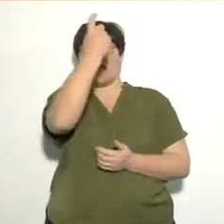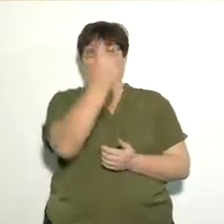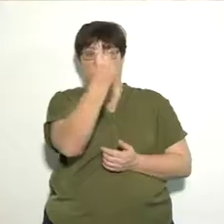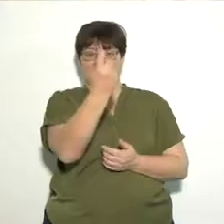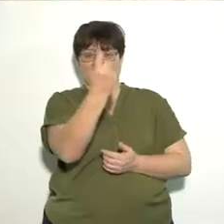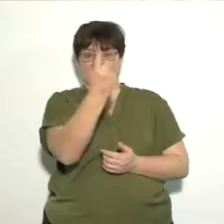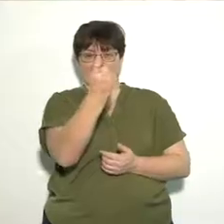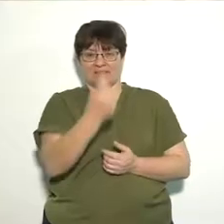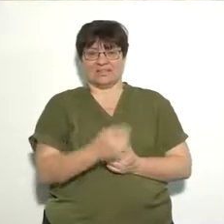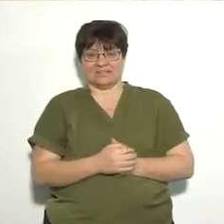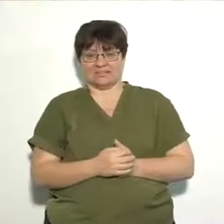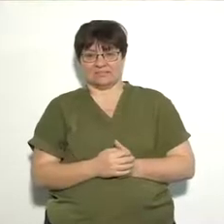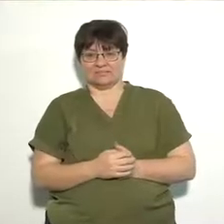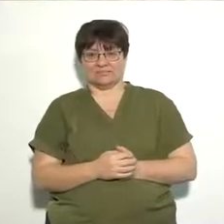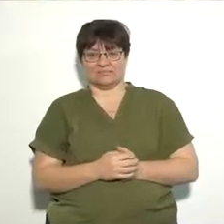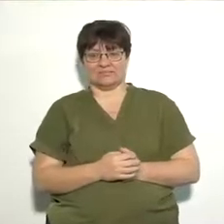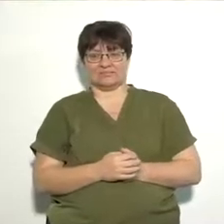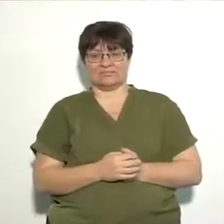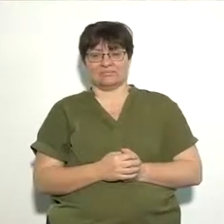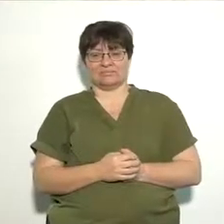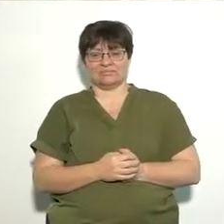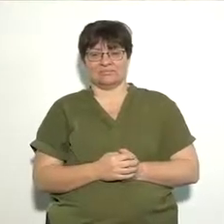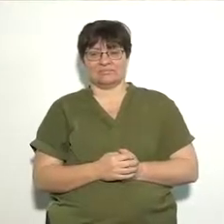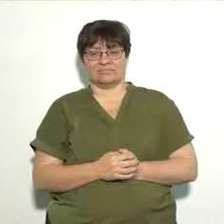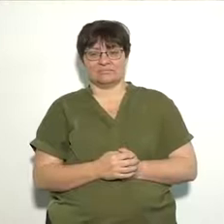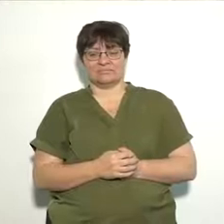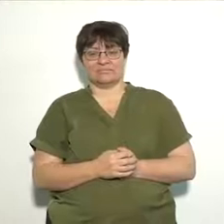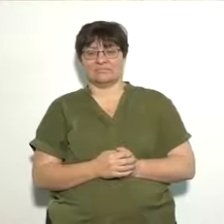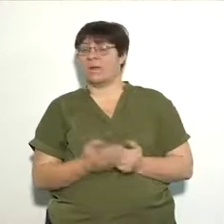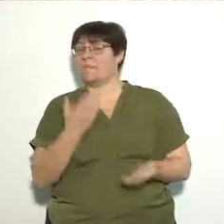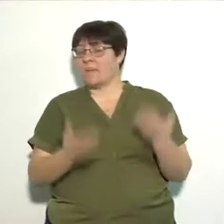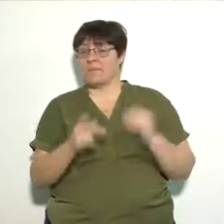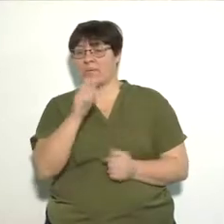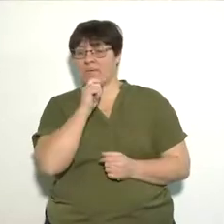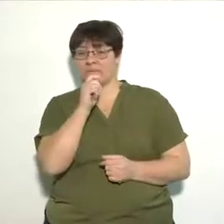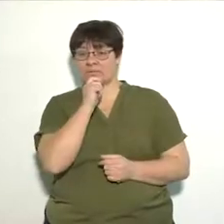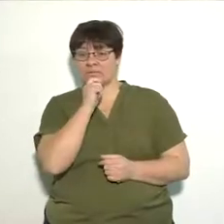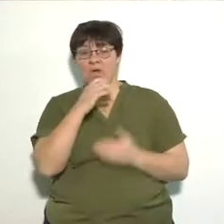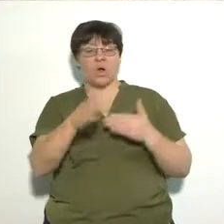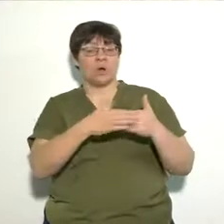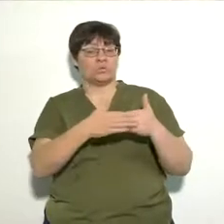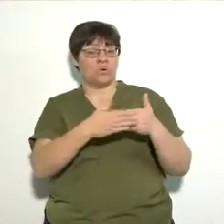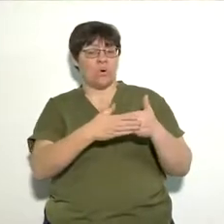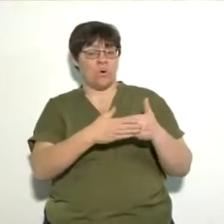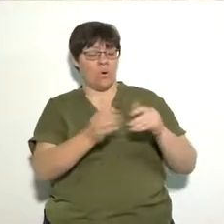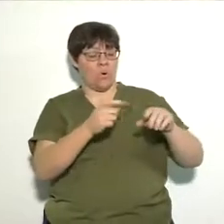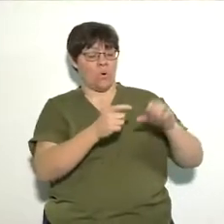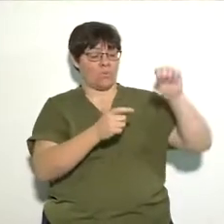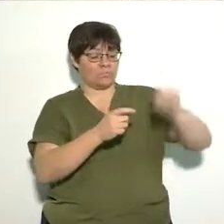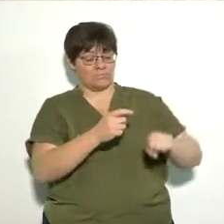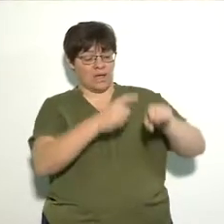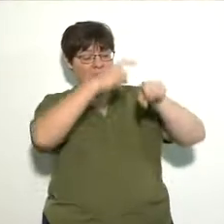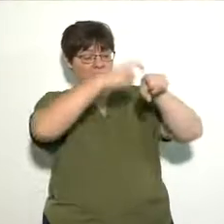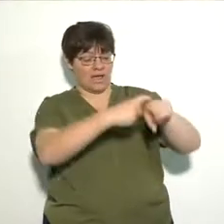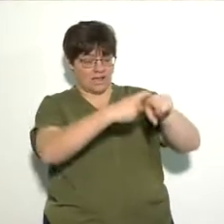somewhere to hang your coat hanger. You may want to use your door handle, or you